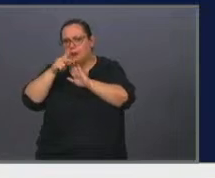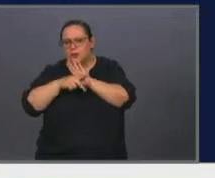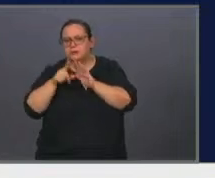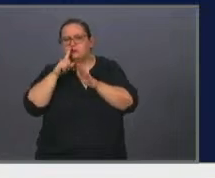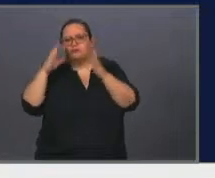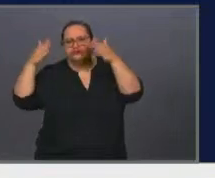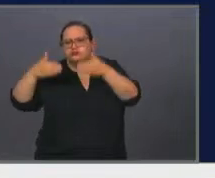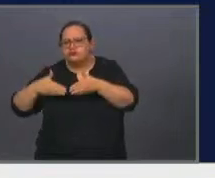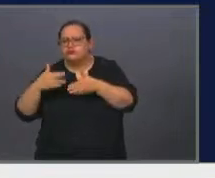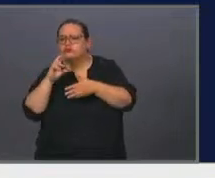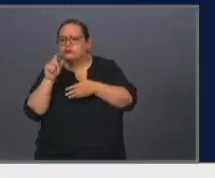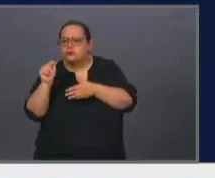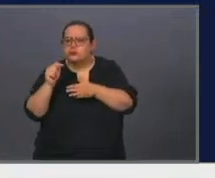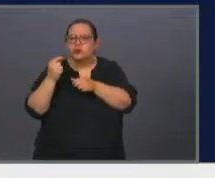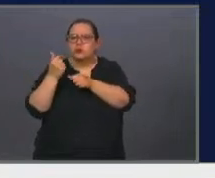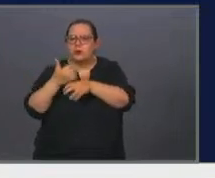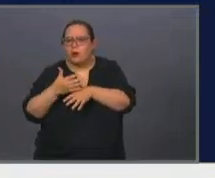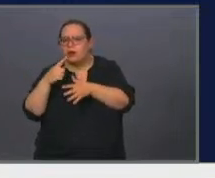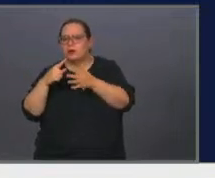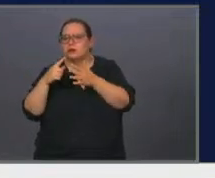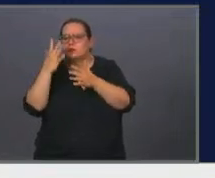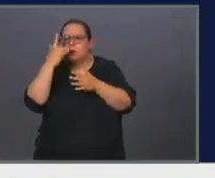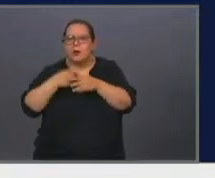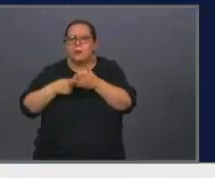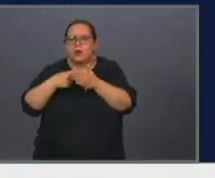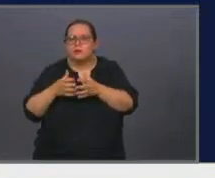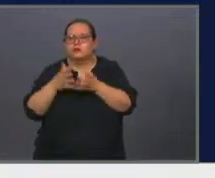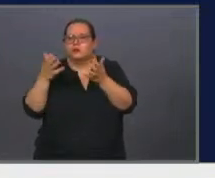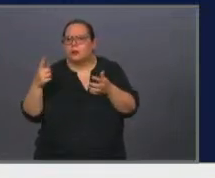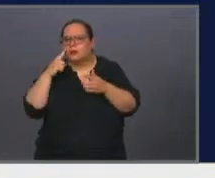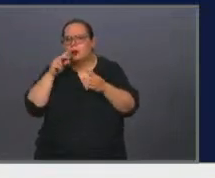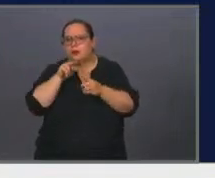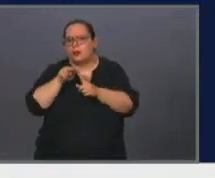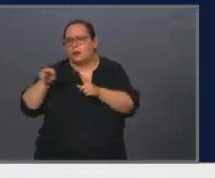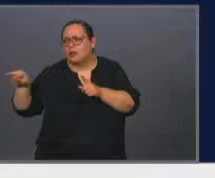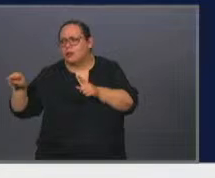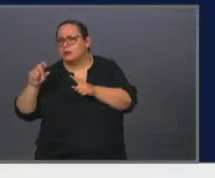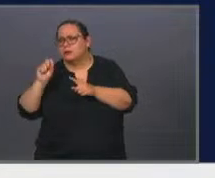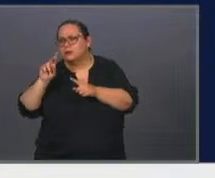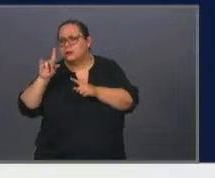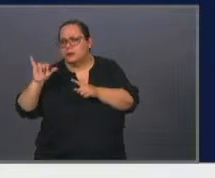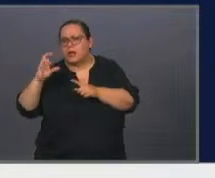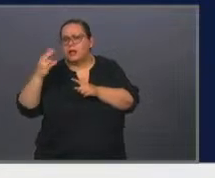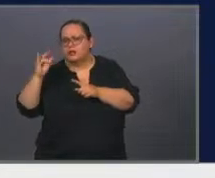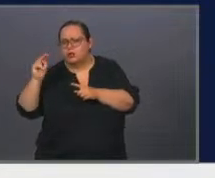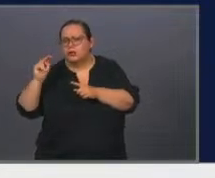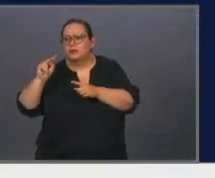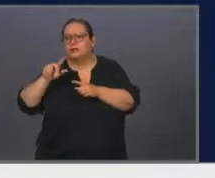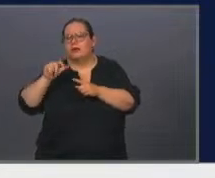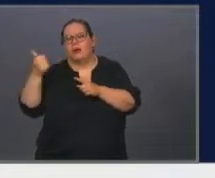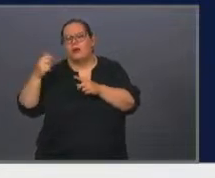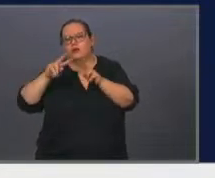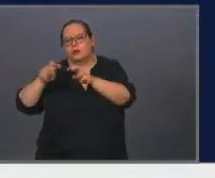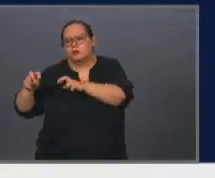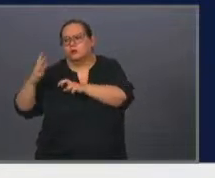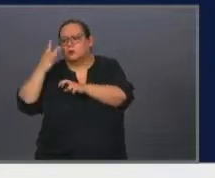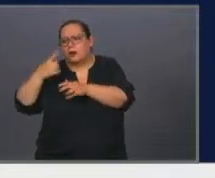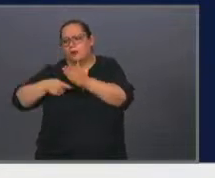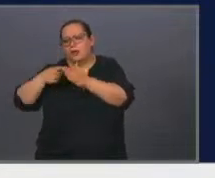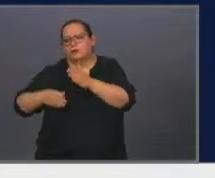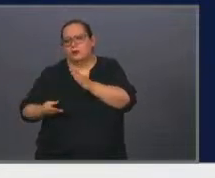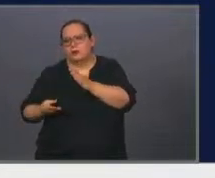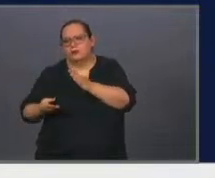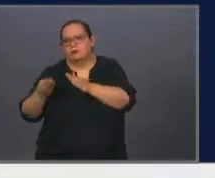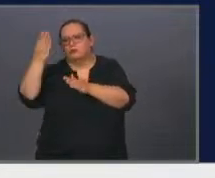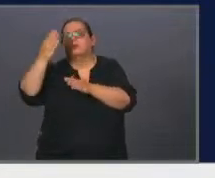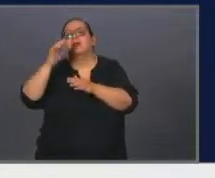prices so much? Let's go after supply chain. Let's go after some of these other issues that are causing prices to go up so much. That's where the focus needs to be.